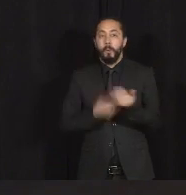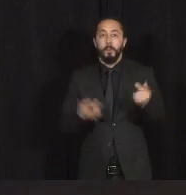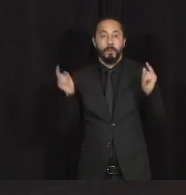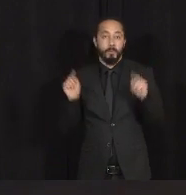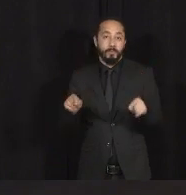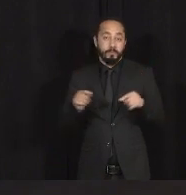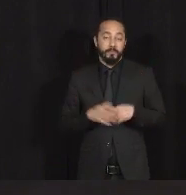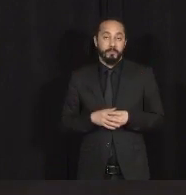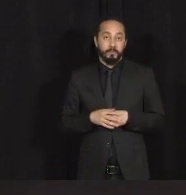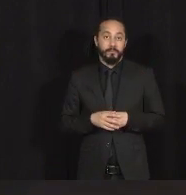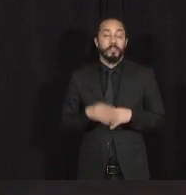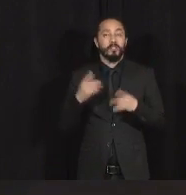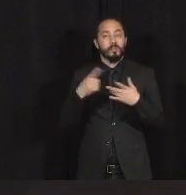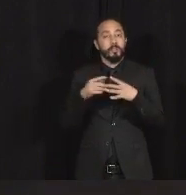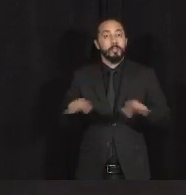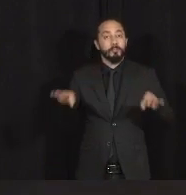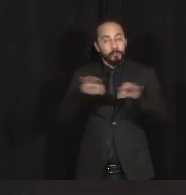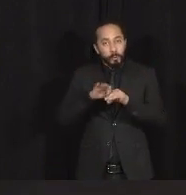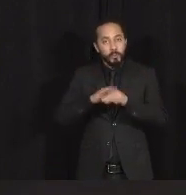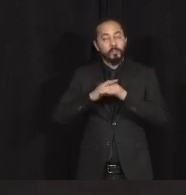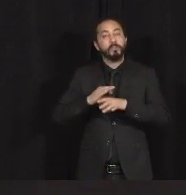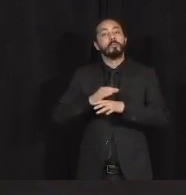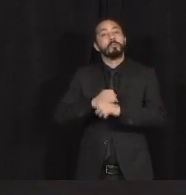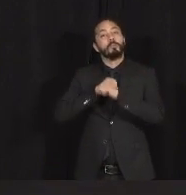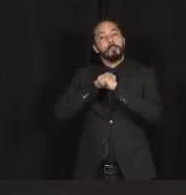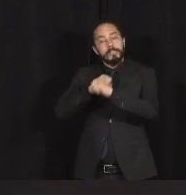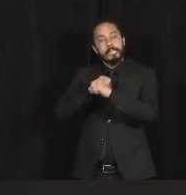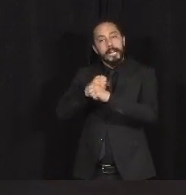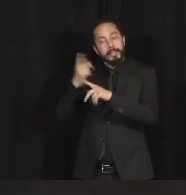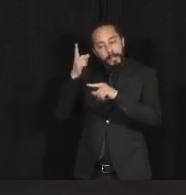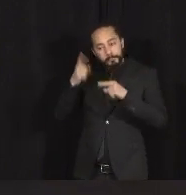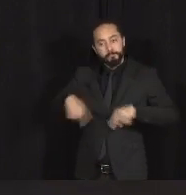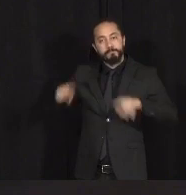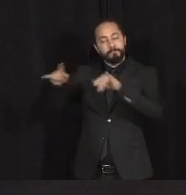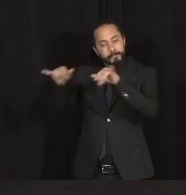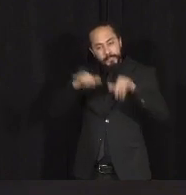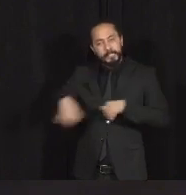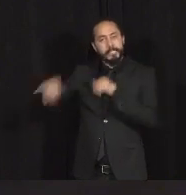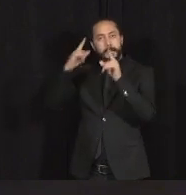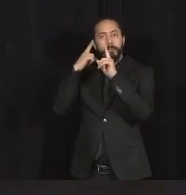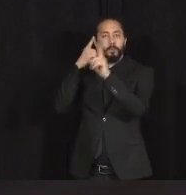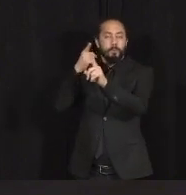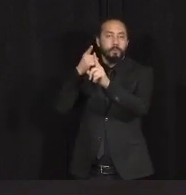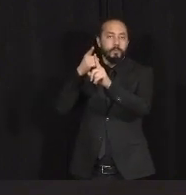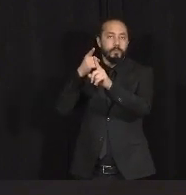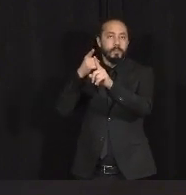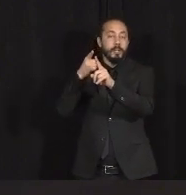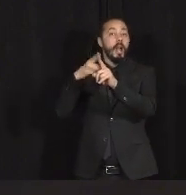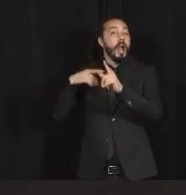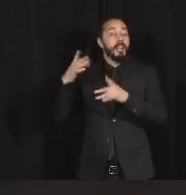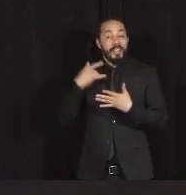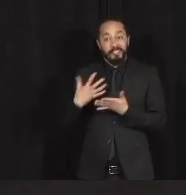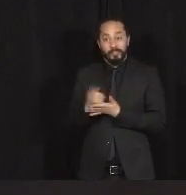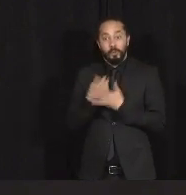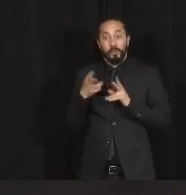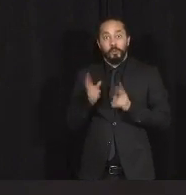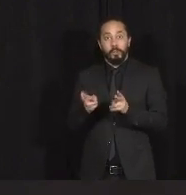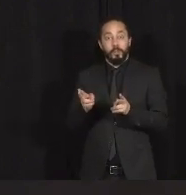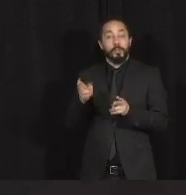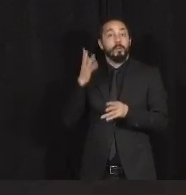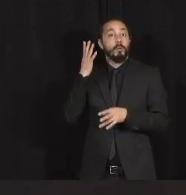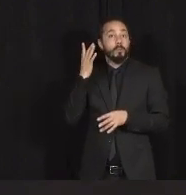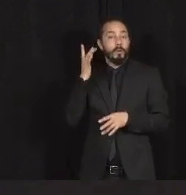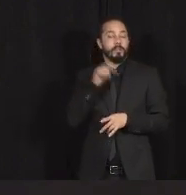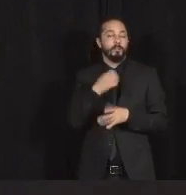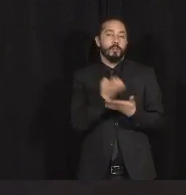this more quickly than you would otherwise do, so that the economy of your area can bounce back.